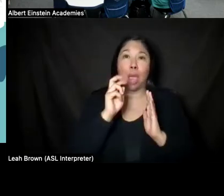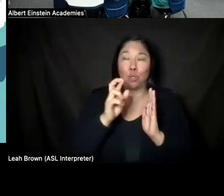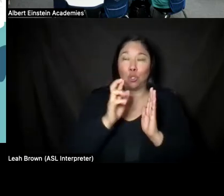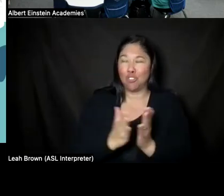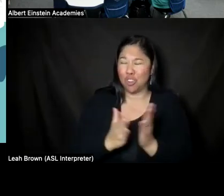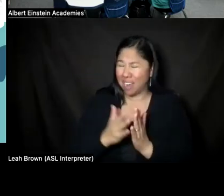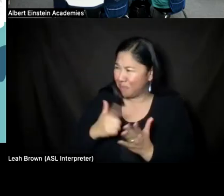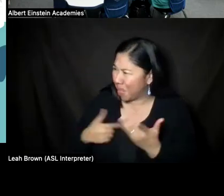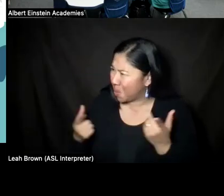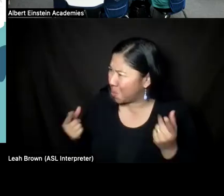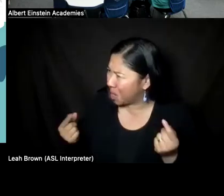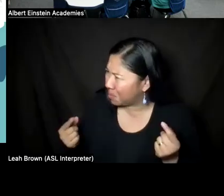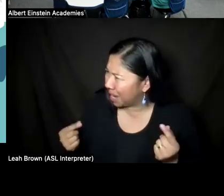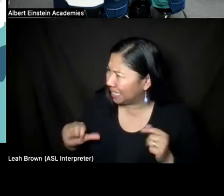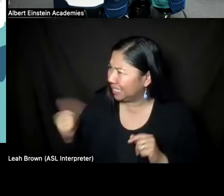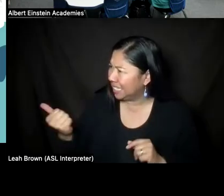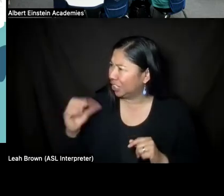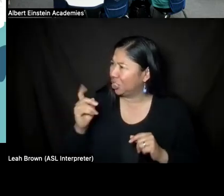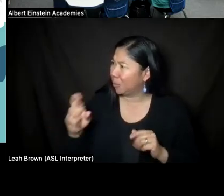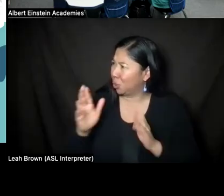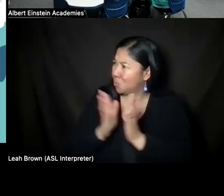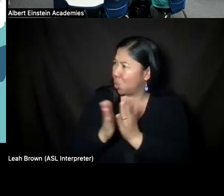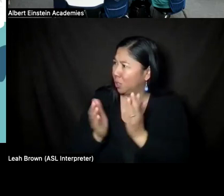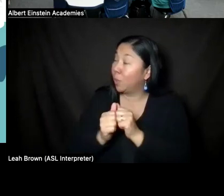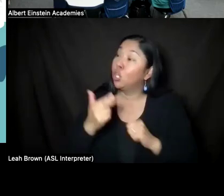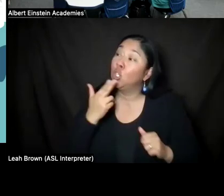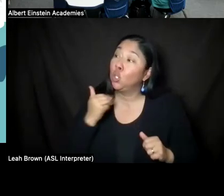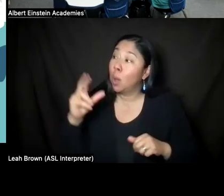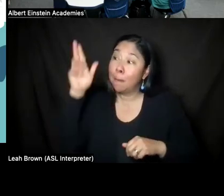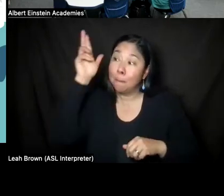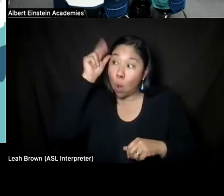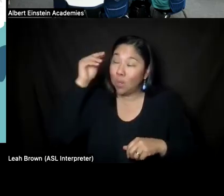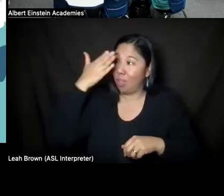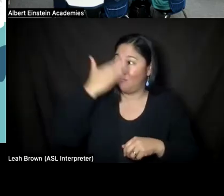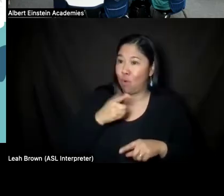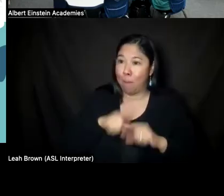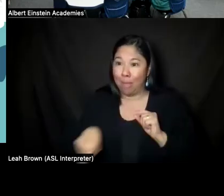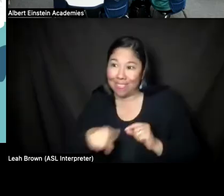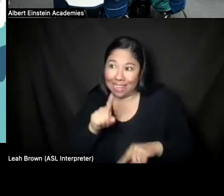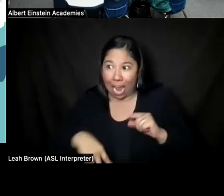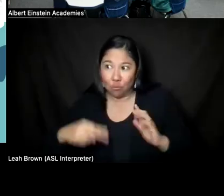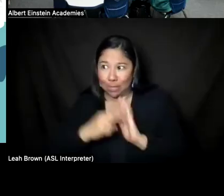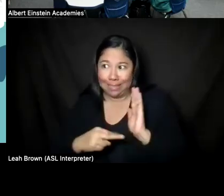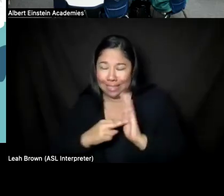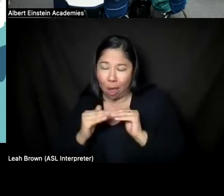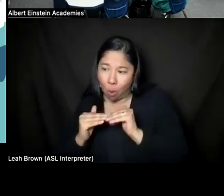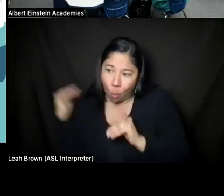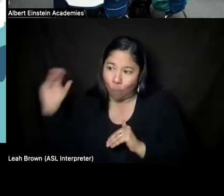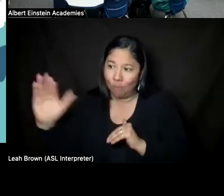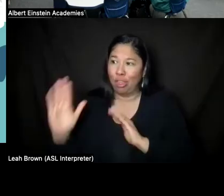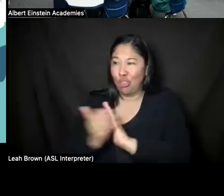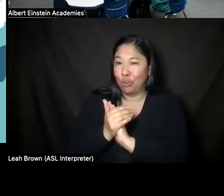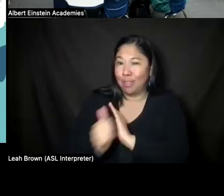10 chapter books with a really cute pony on the front, Yes. but they can't read it. Yeah. So if you can just make up, because we